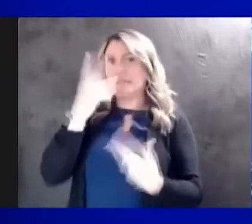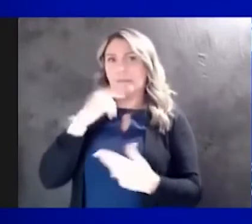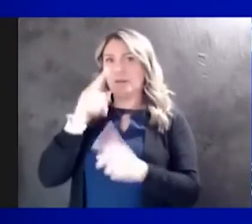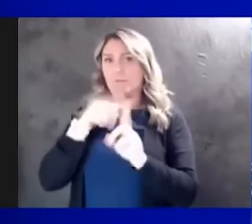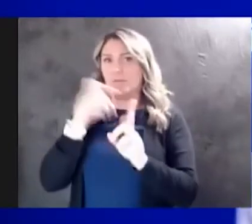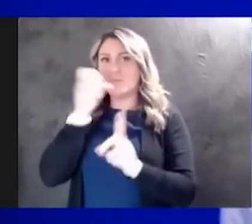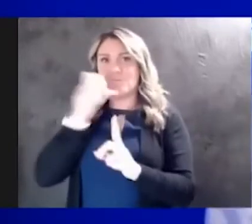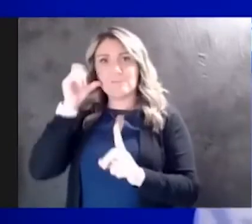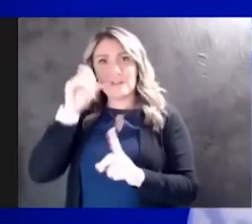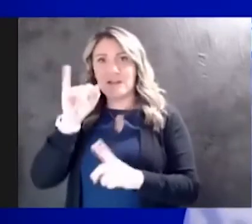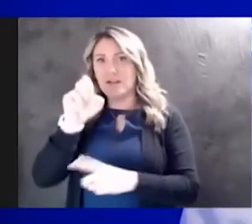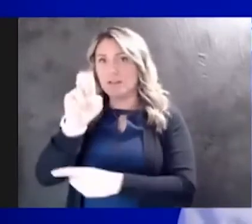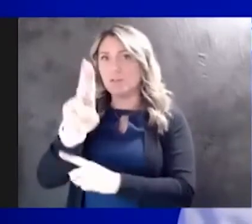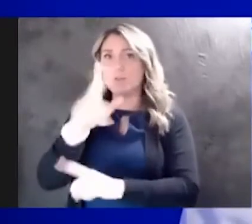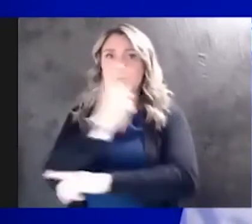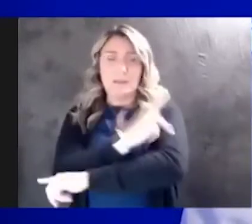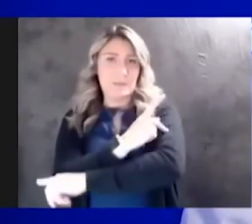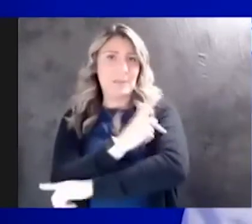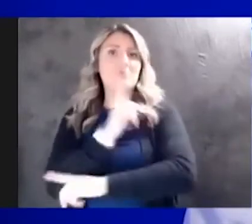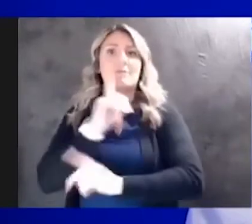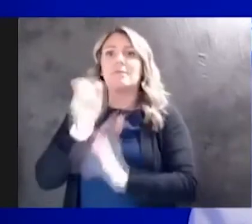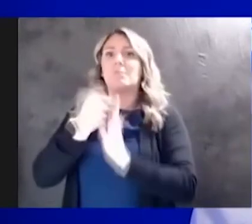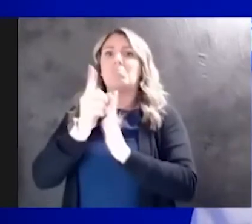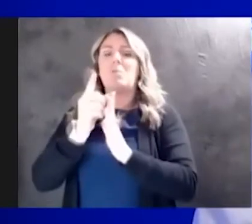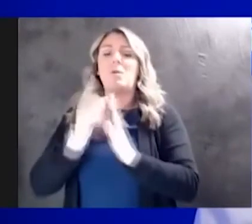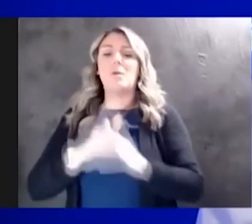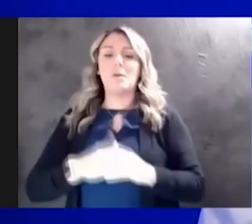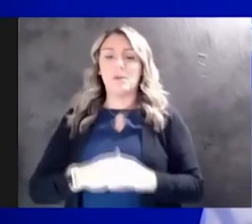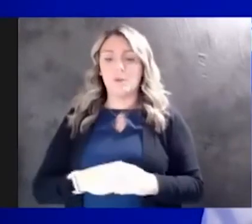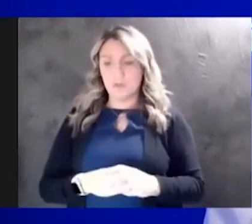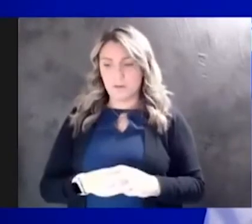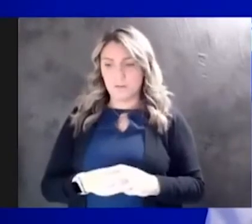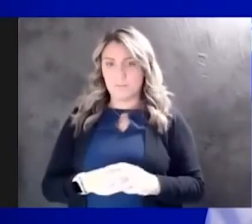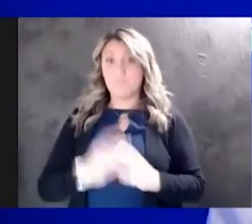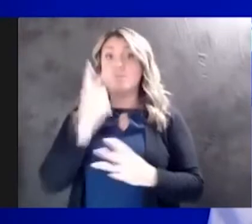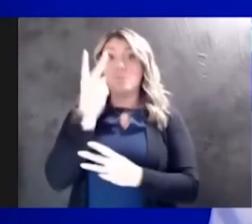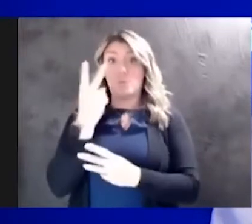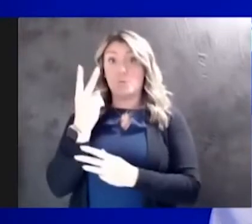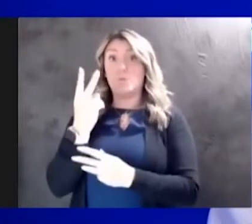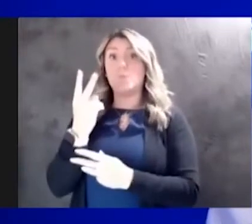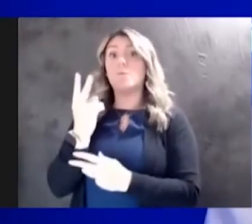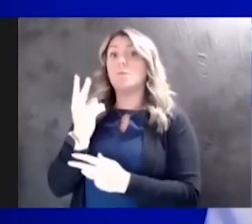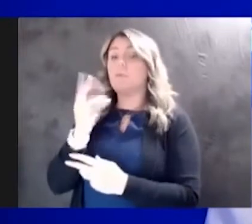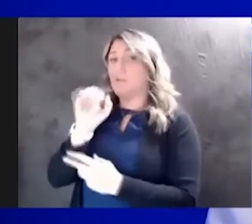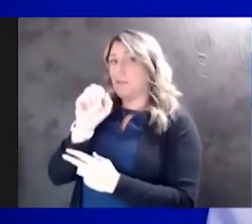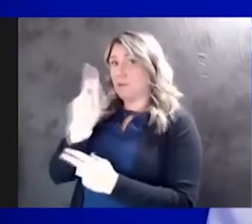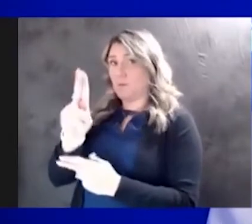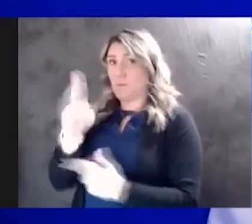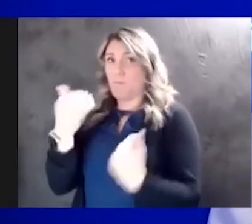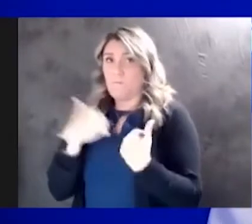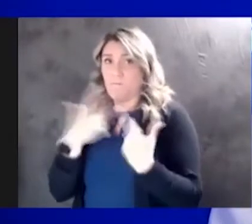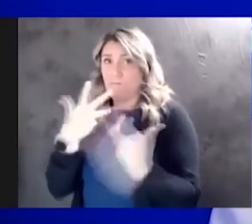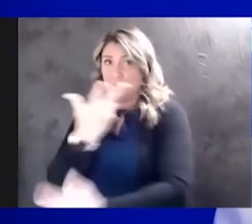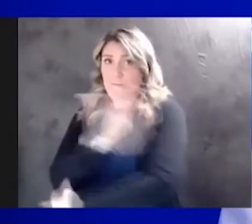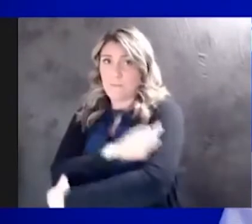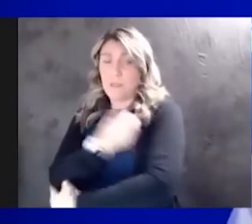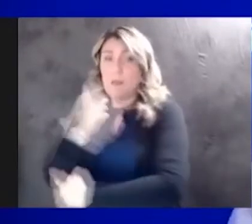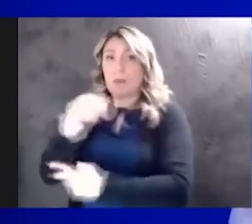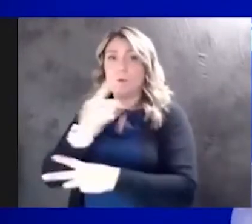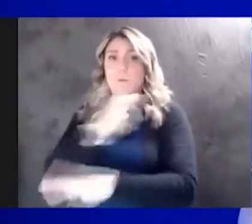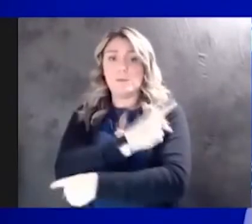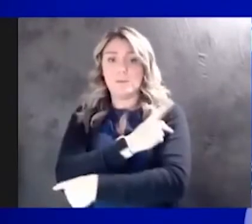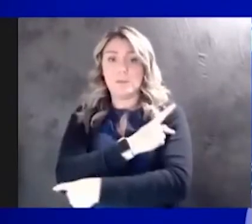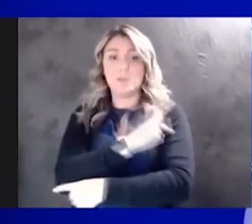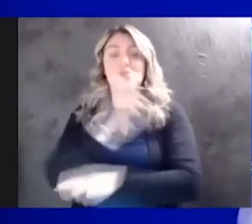patients at that point in time. Again, there were 2 in the ICU that were vaccinated. Those patients were older,